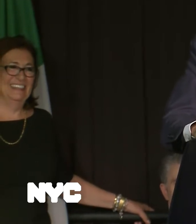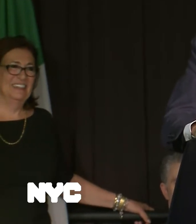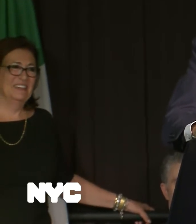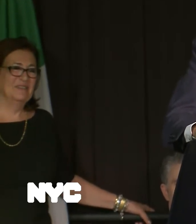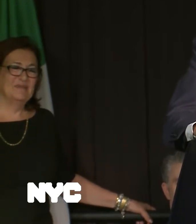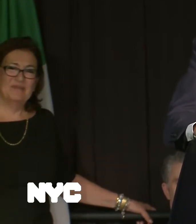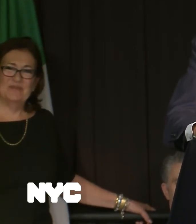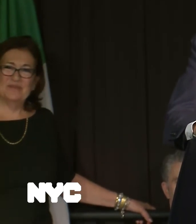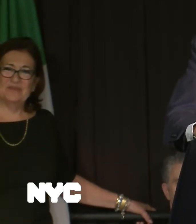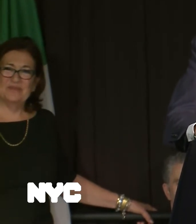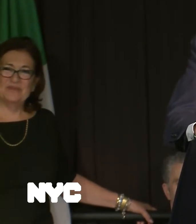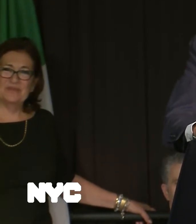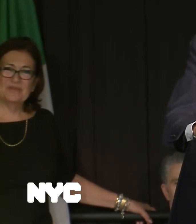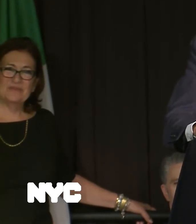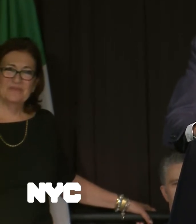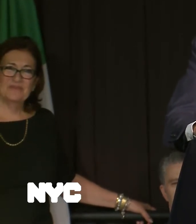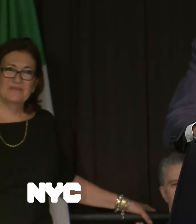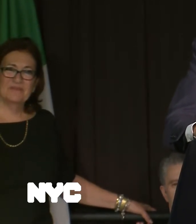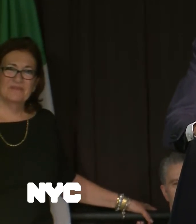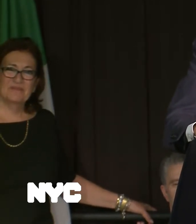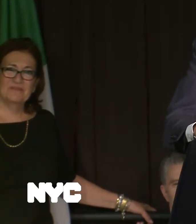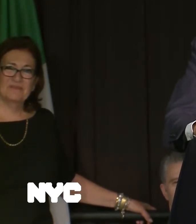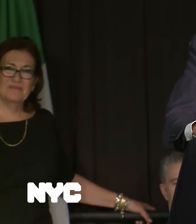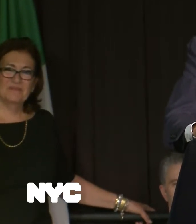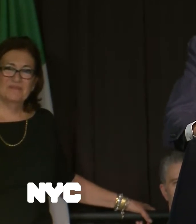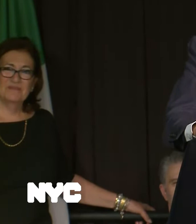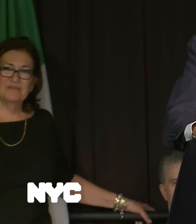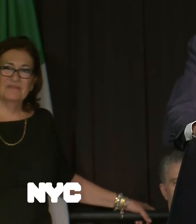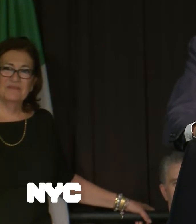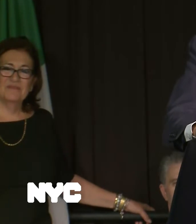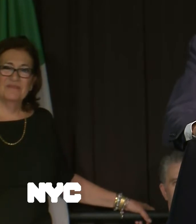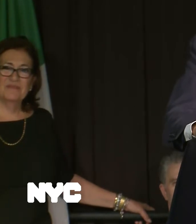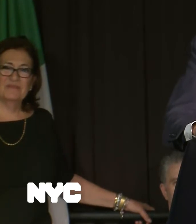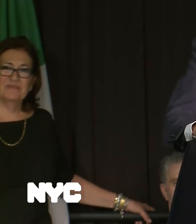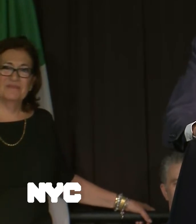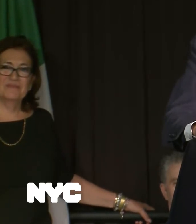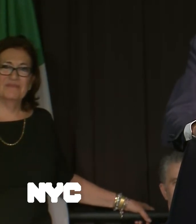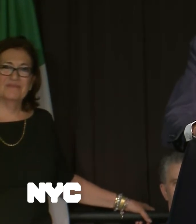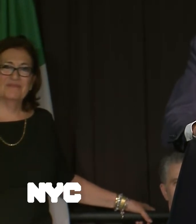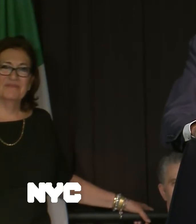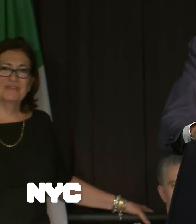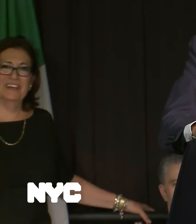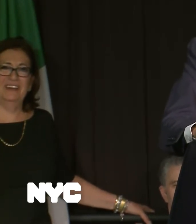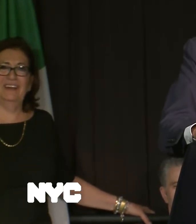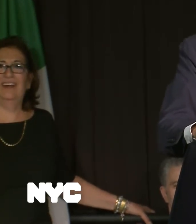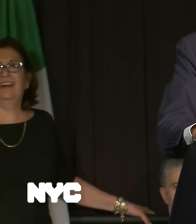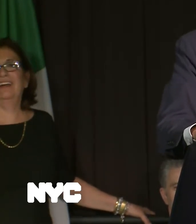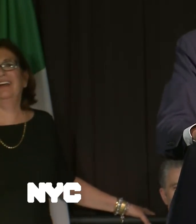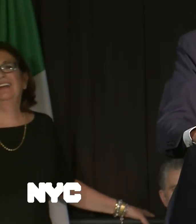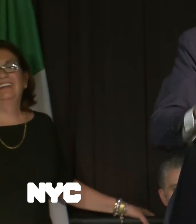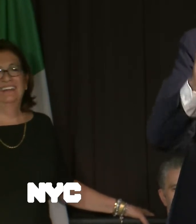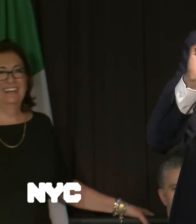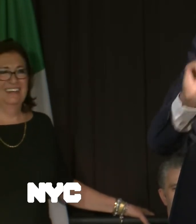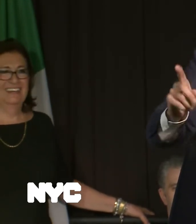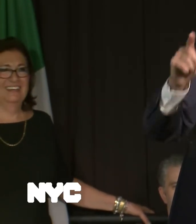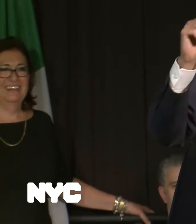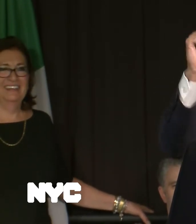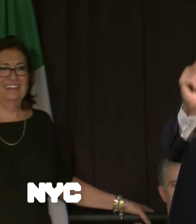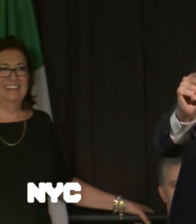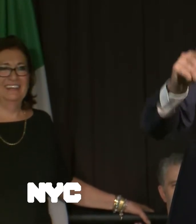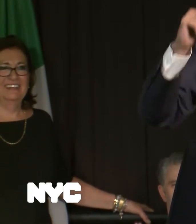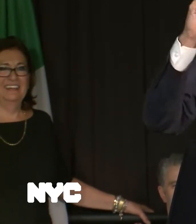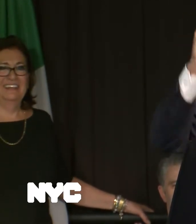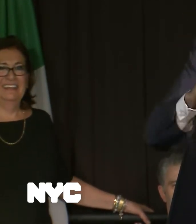The Italian language is poetic, doesn't matter what you say. It is melodic and poetic, and we need to protect